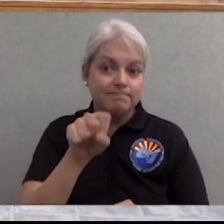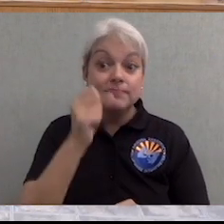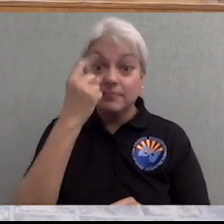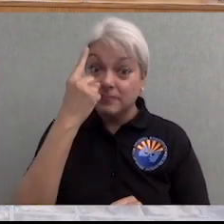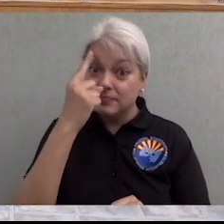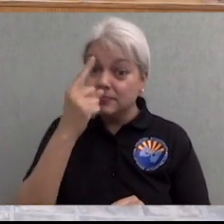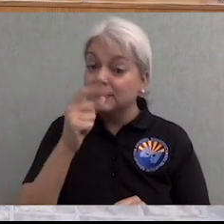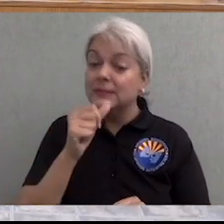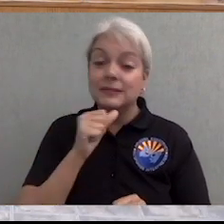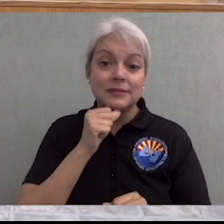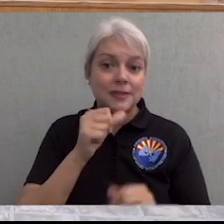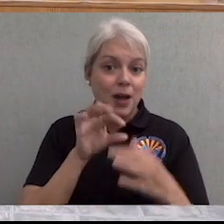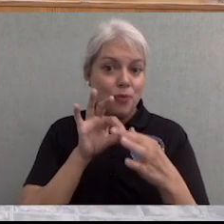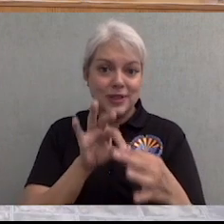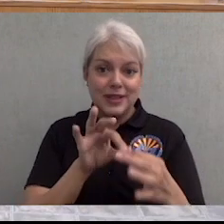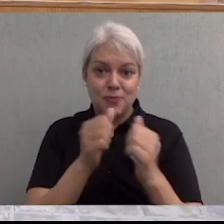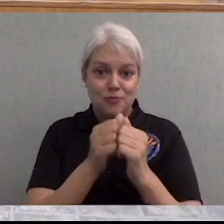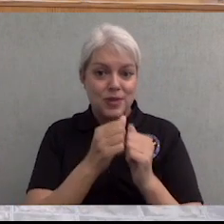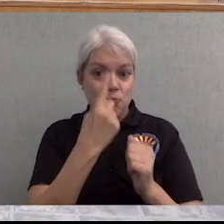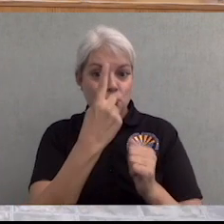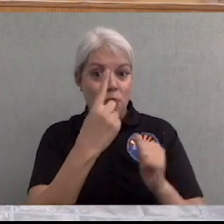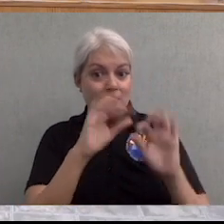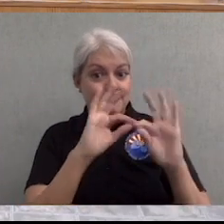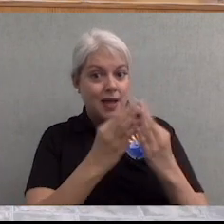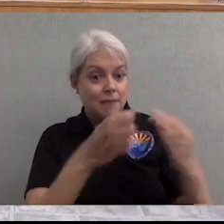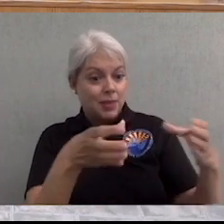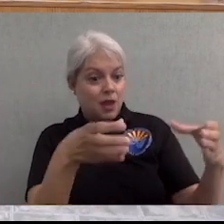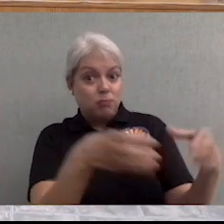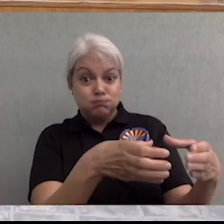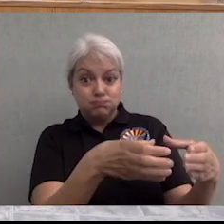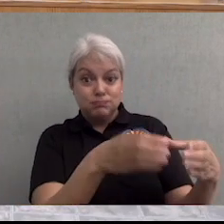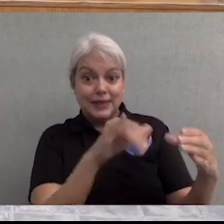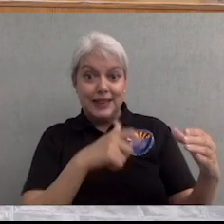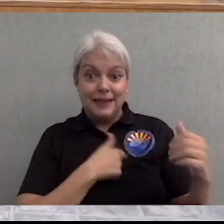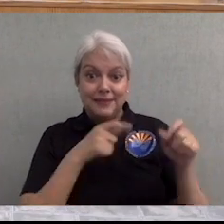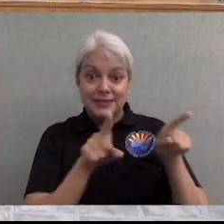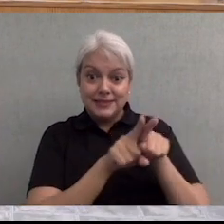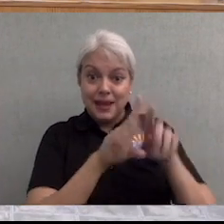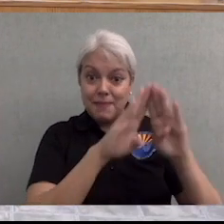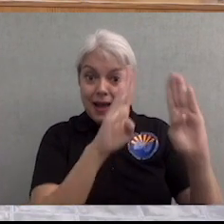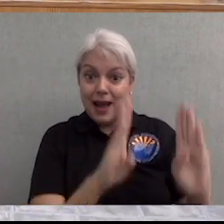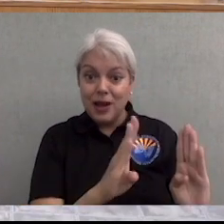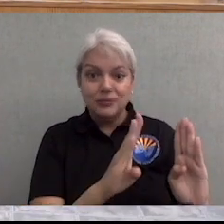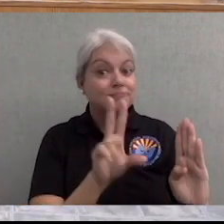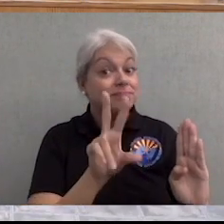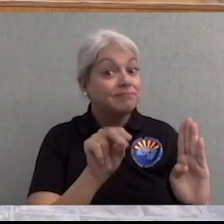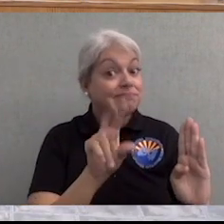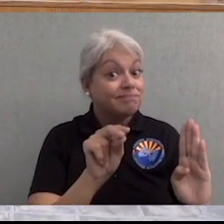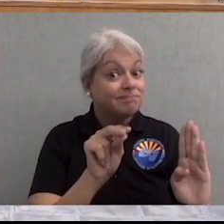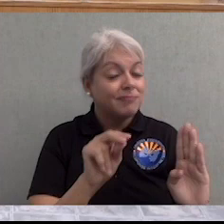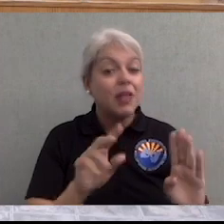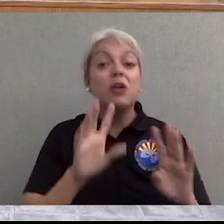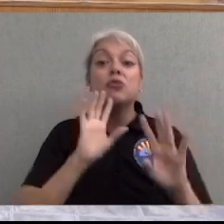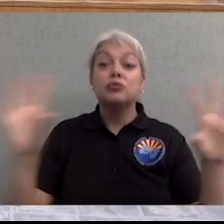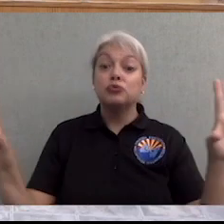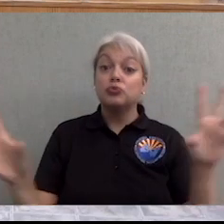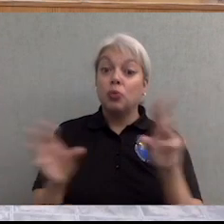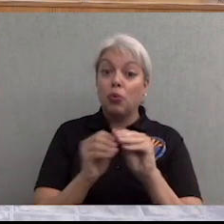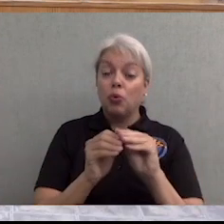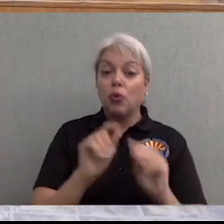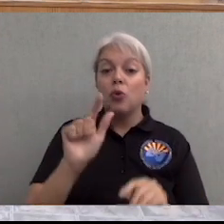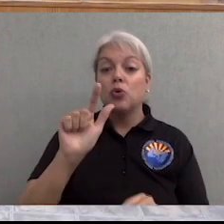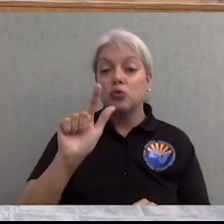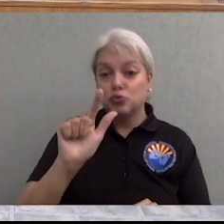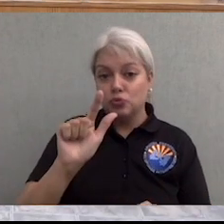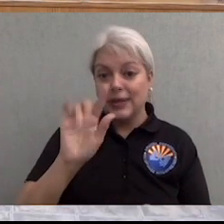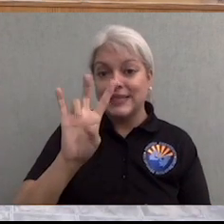single households where we have whole families. We have a total of 27 new positives here at